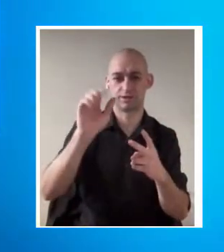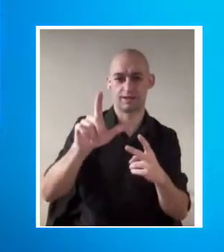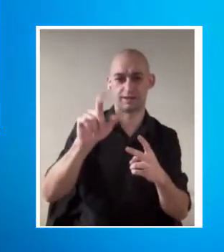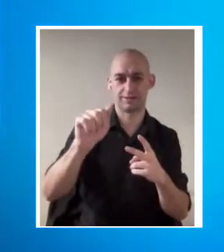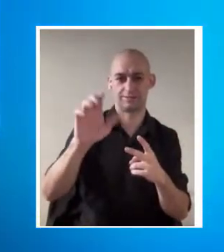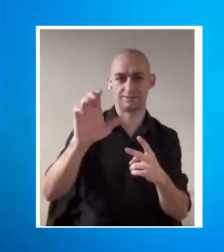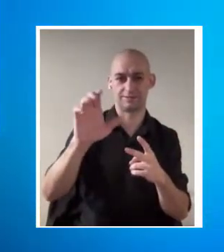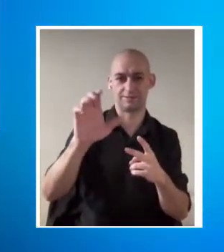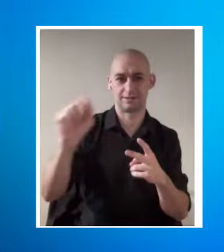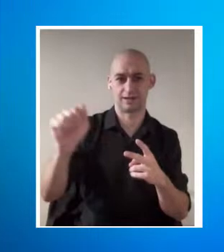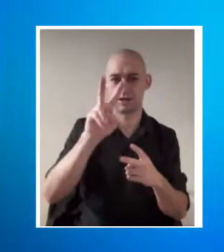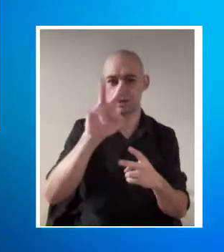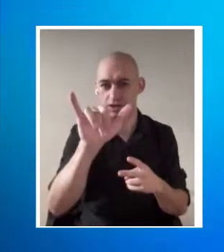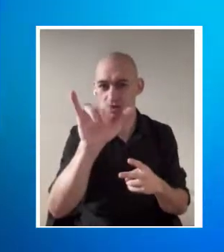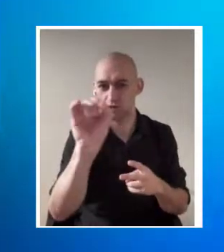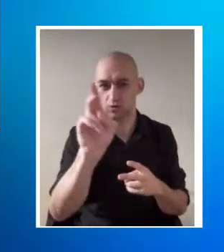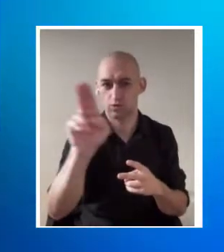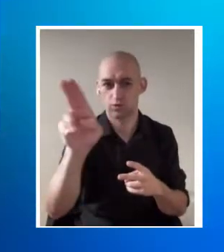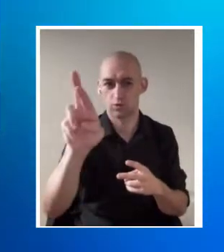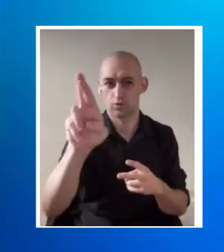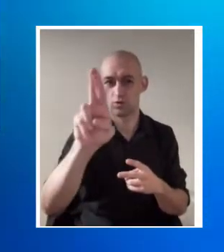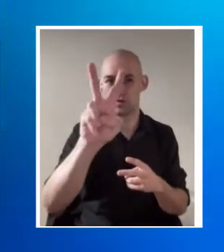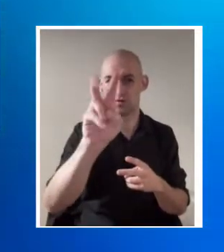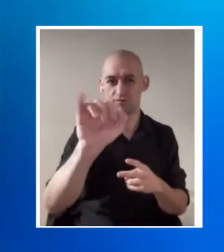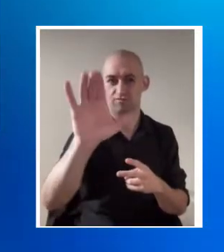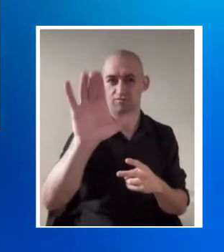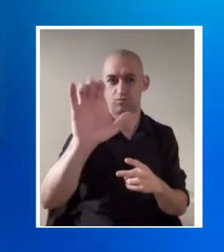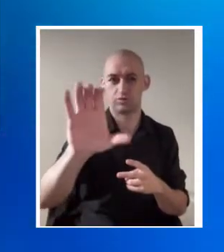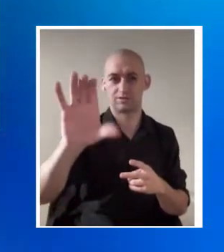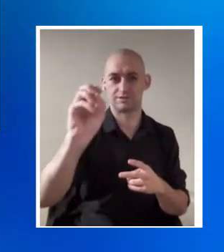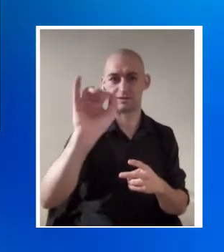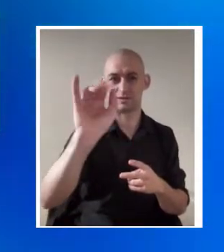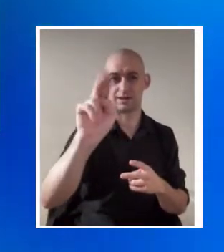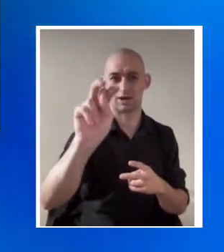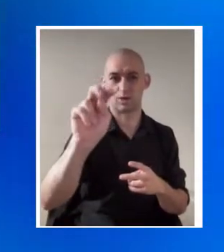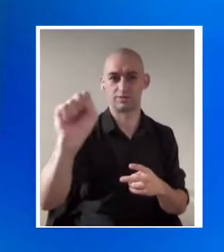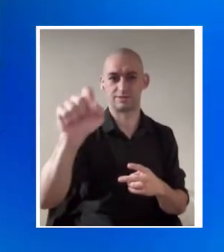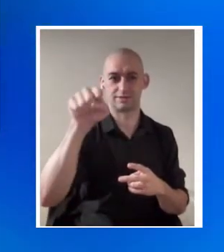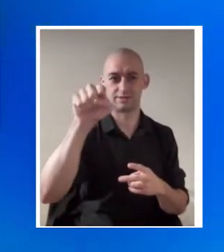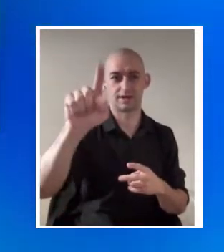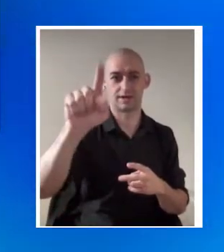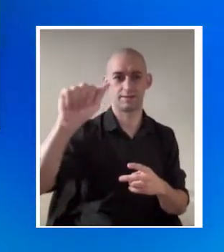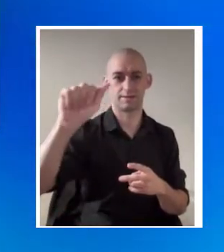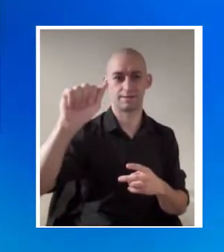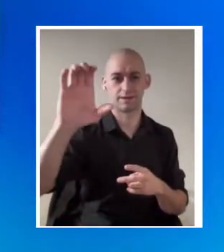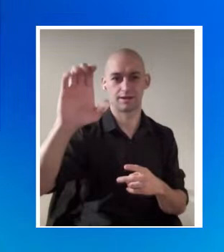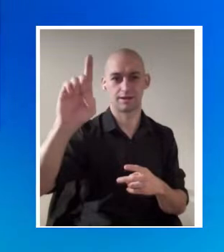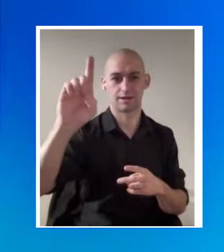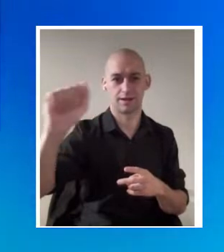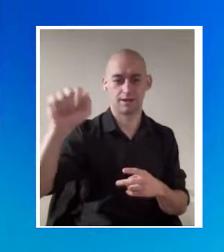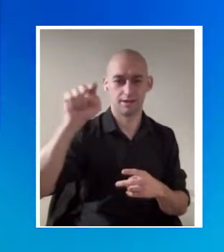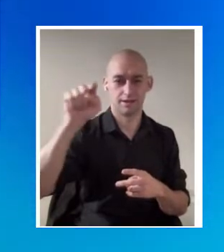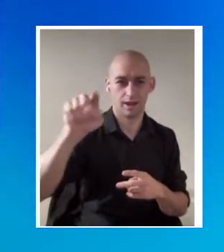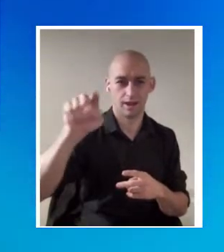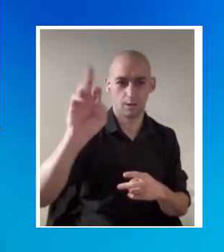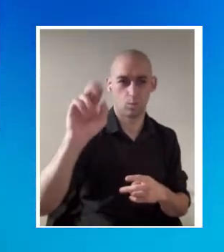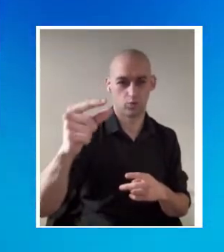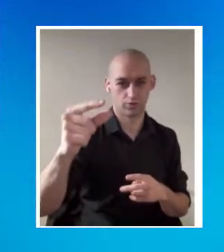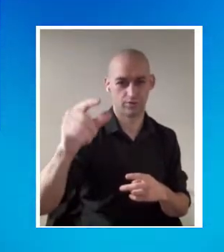yourvoicecounts.lacda.org. Here is our website. We have 4 key components on the homepage: the